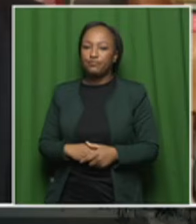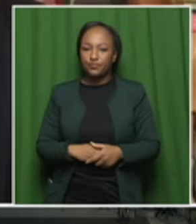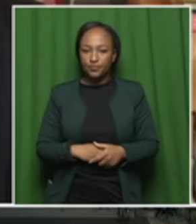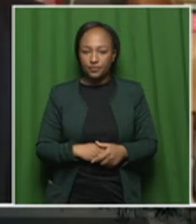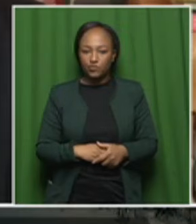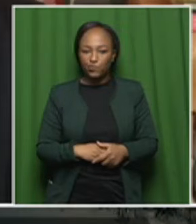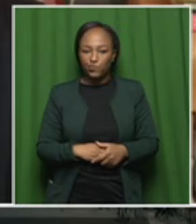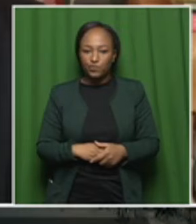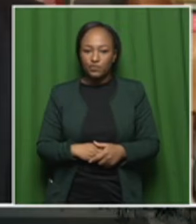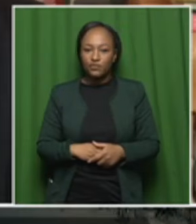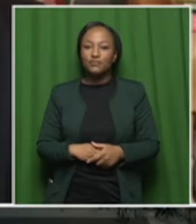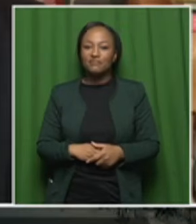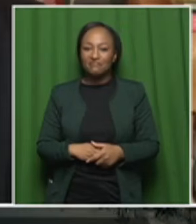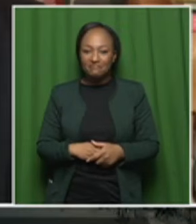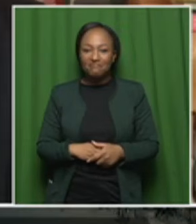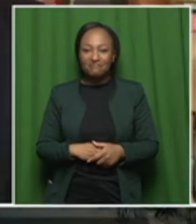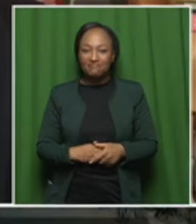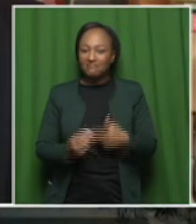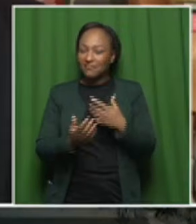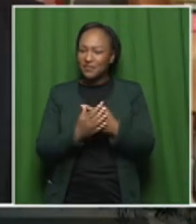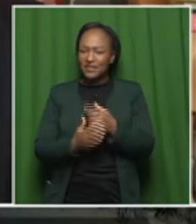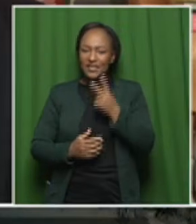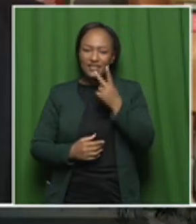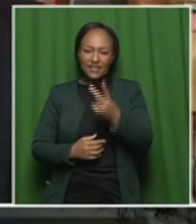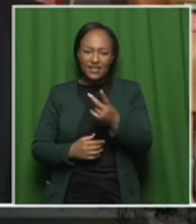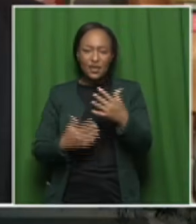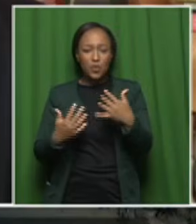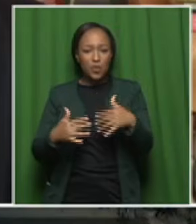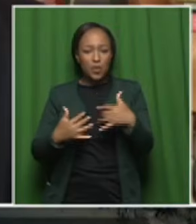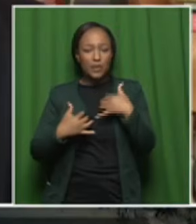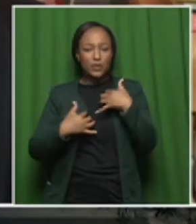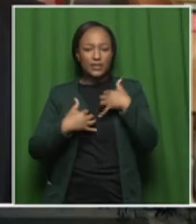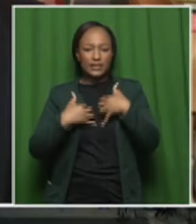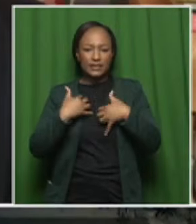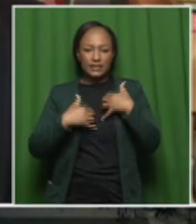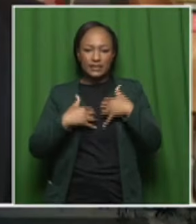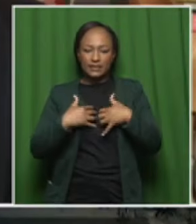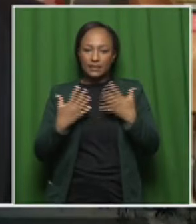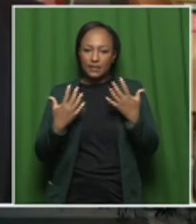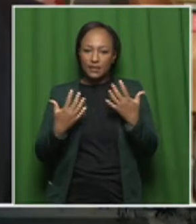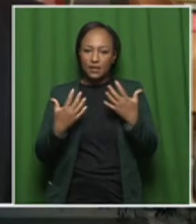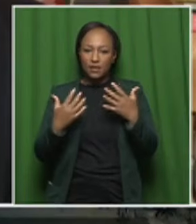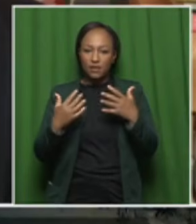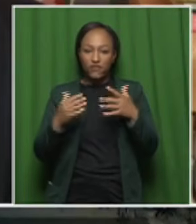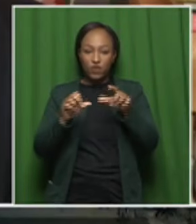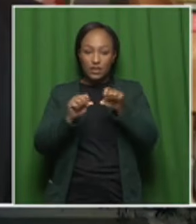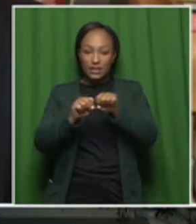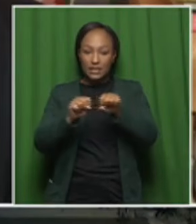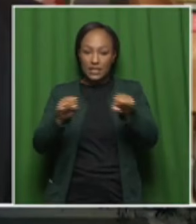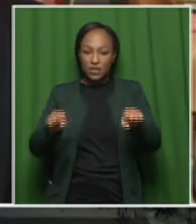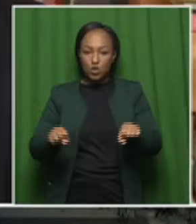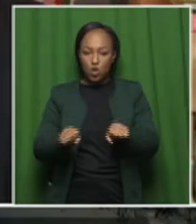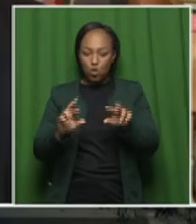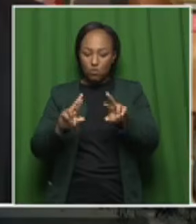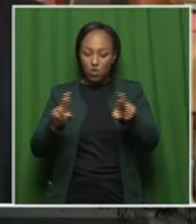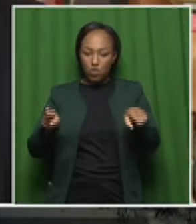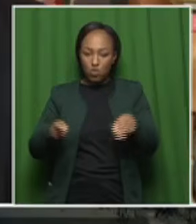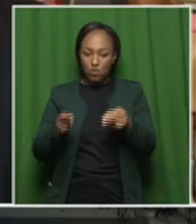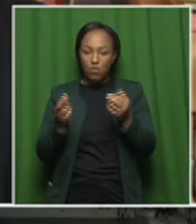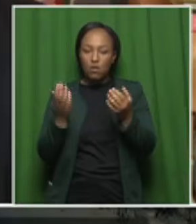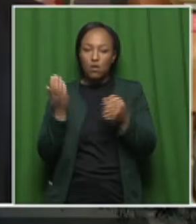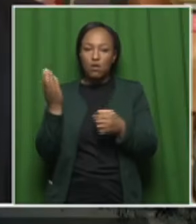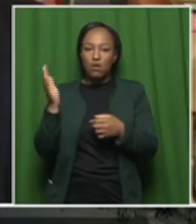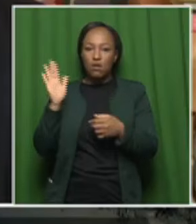Yeah. I mean, we can see that. We're so excited because now beyond what's obviously happening in your studio, it's also exhibiting in galleries like